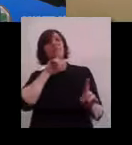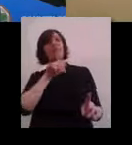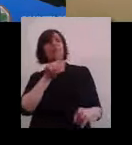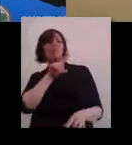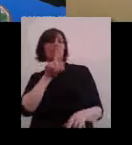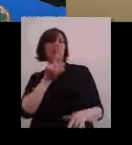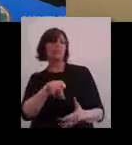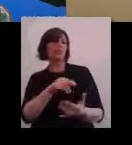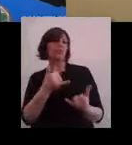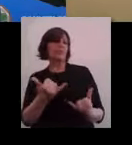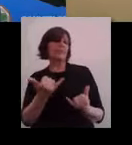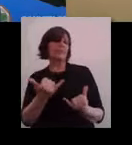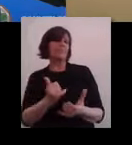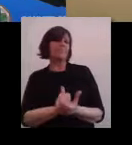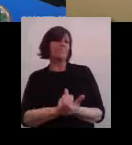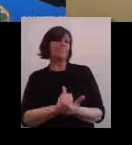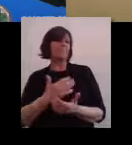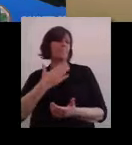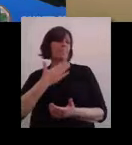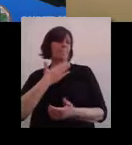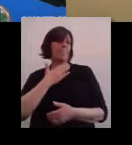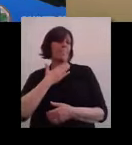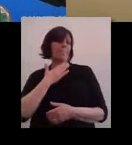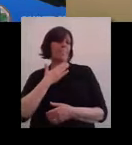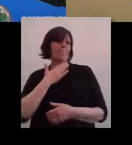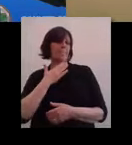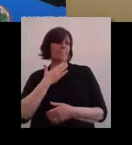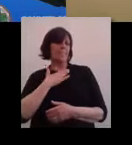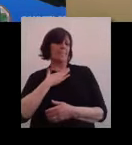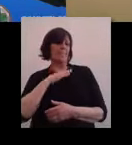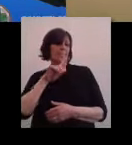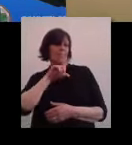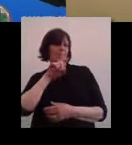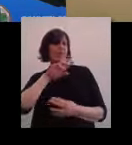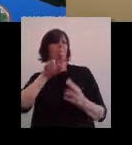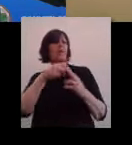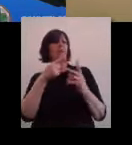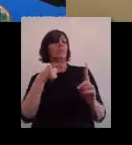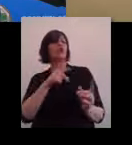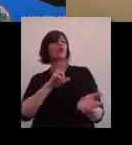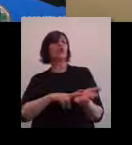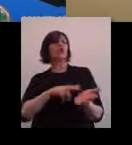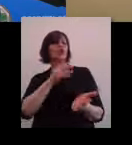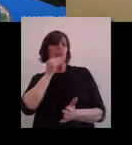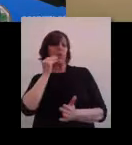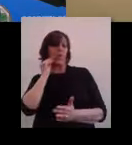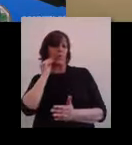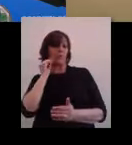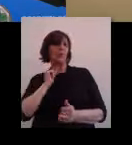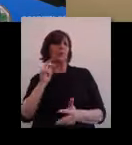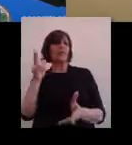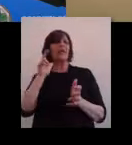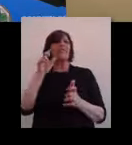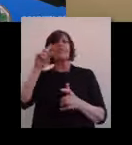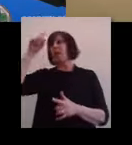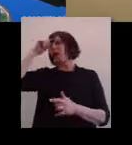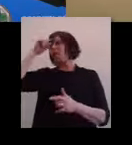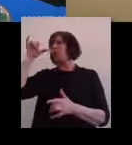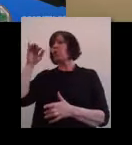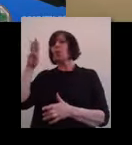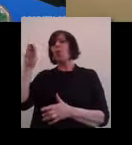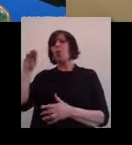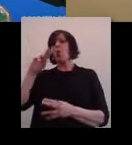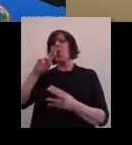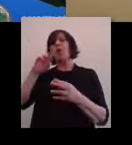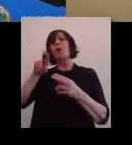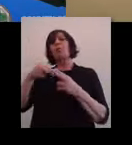afternoon. Mine's specifically about nursing homes. We're hearing a lot from Governor Cuomo about local nursing homes and nursing homes